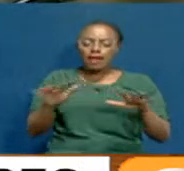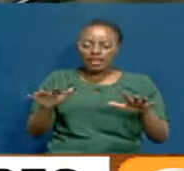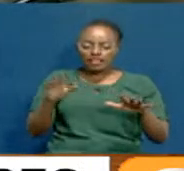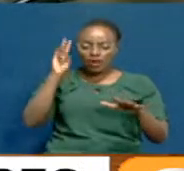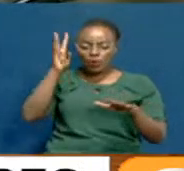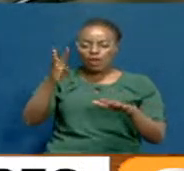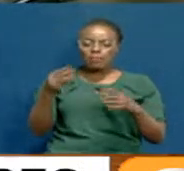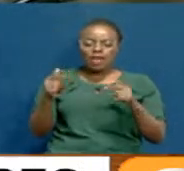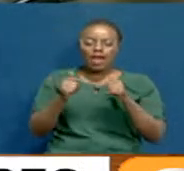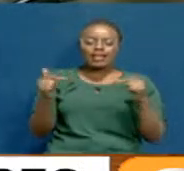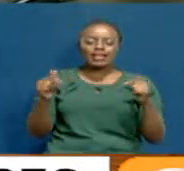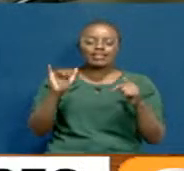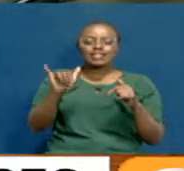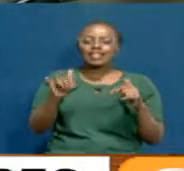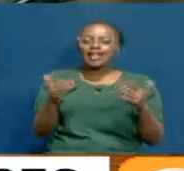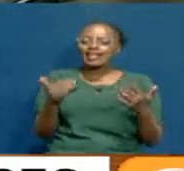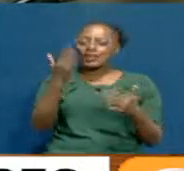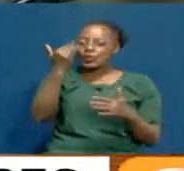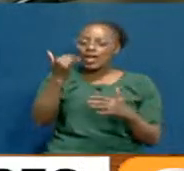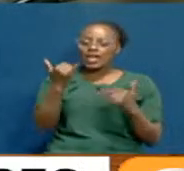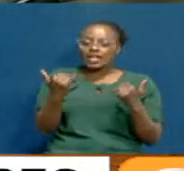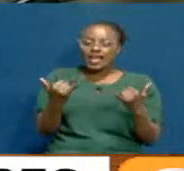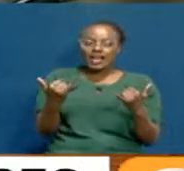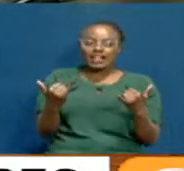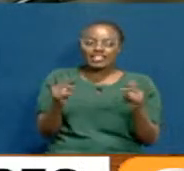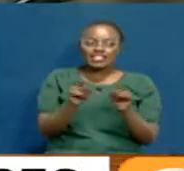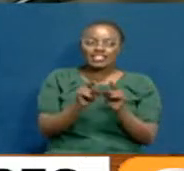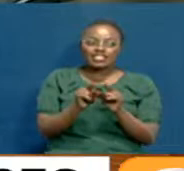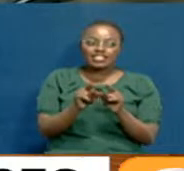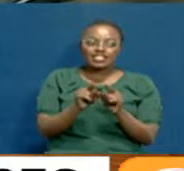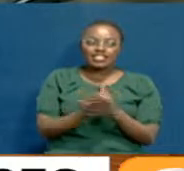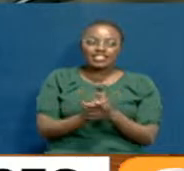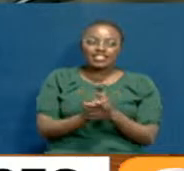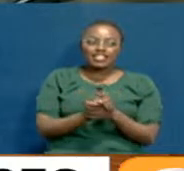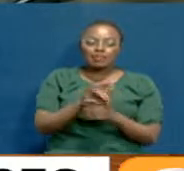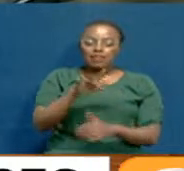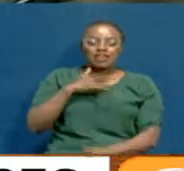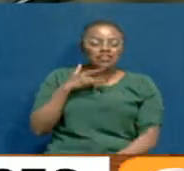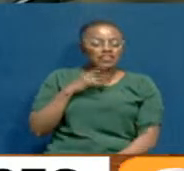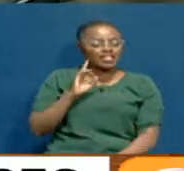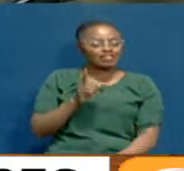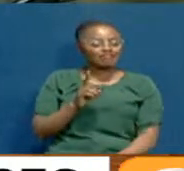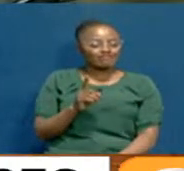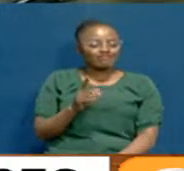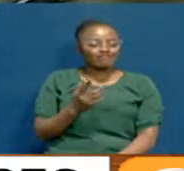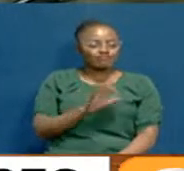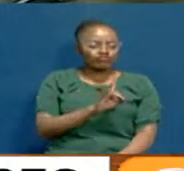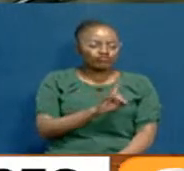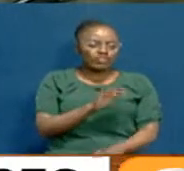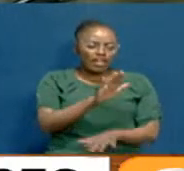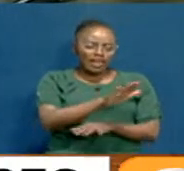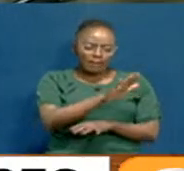to be completely against them. Okay. Because currently, let me say something. Like